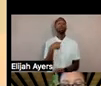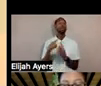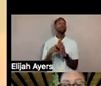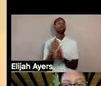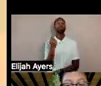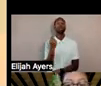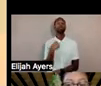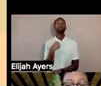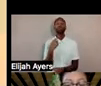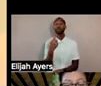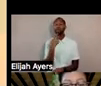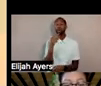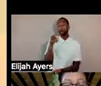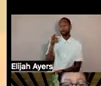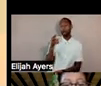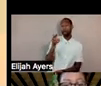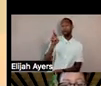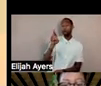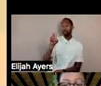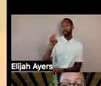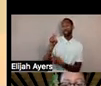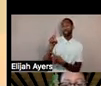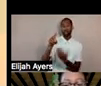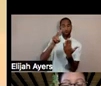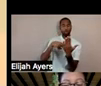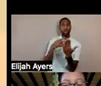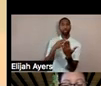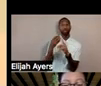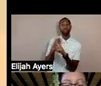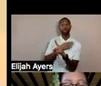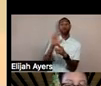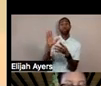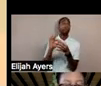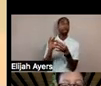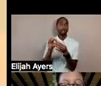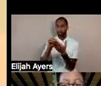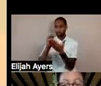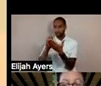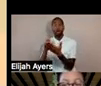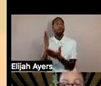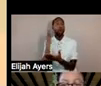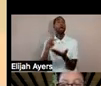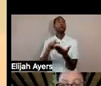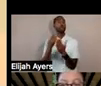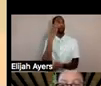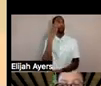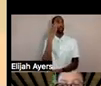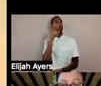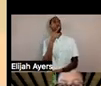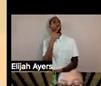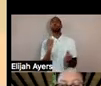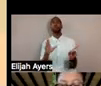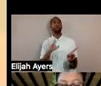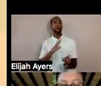put read before your message so that we know you're okay with that being read out loud.